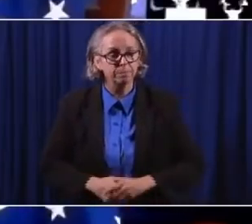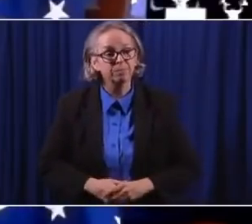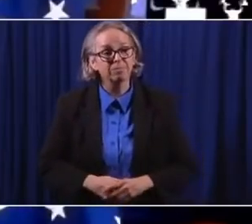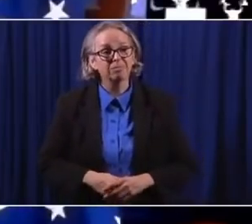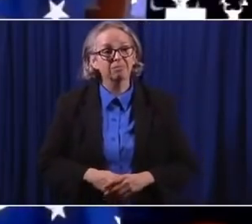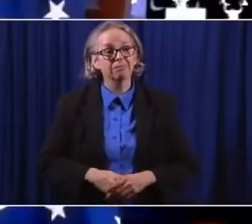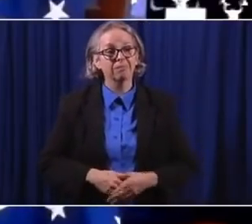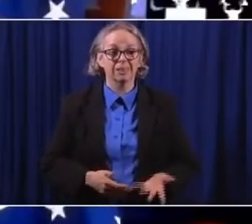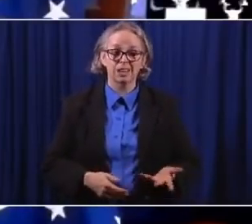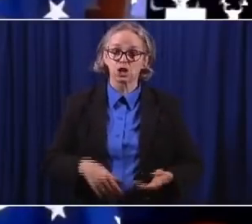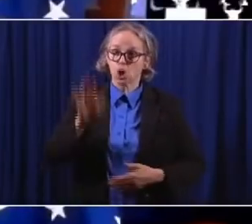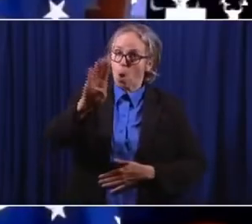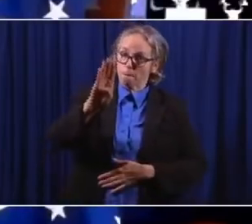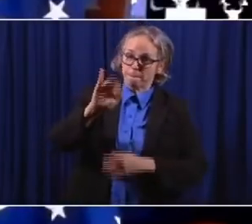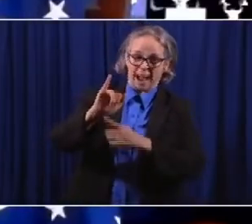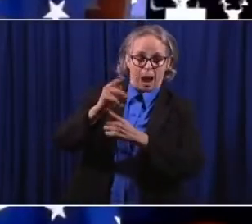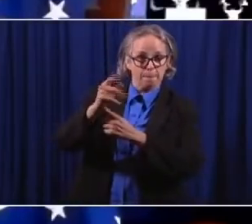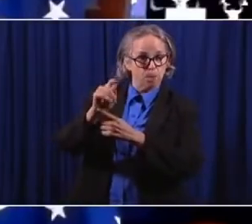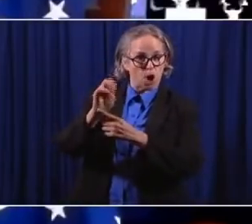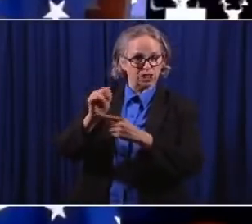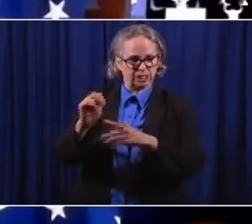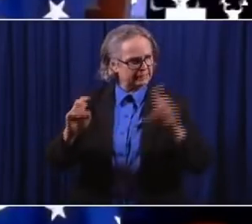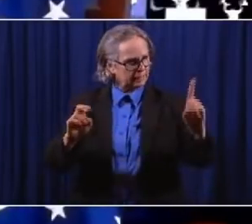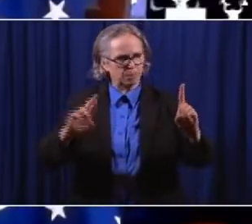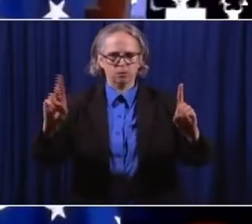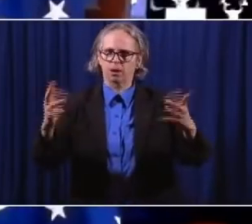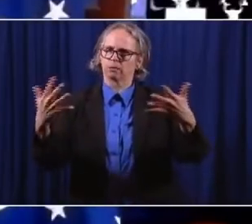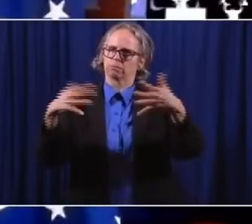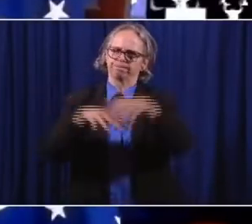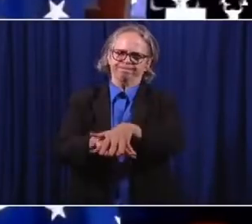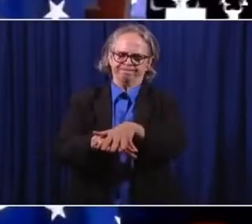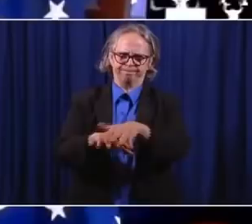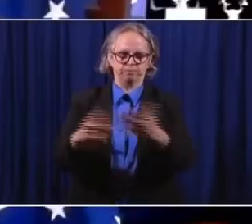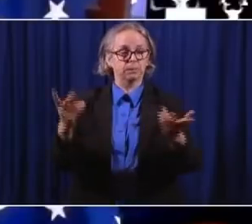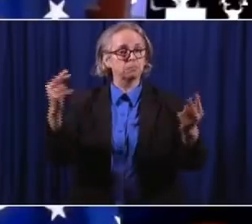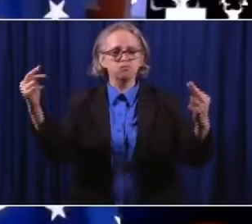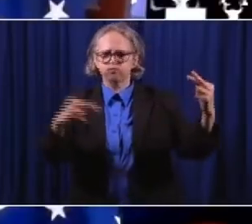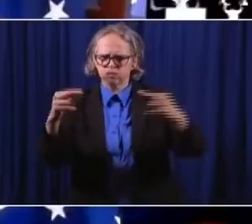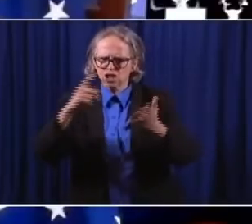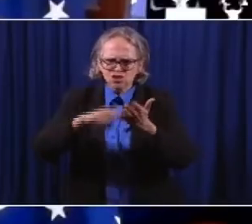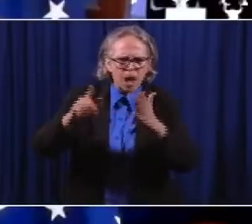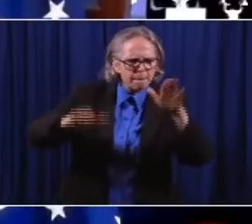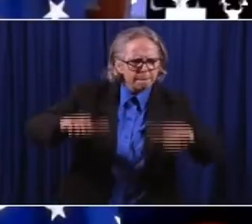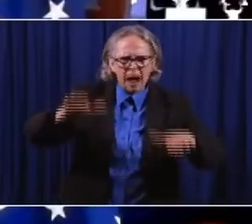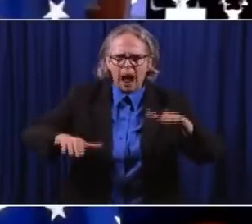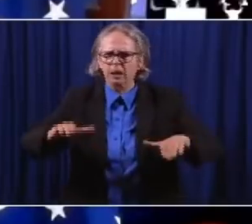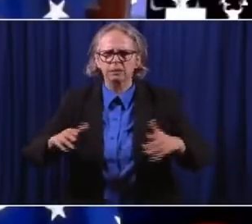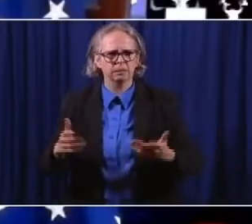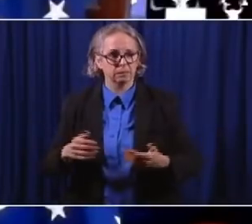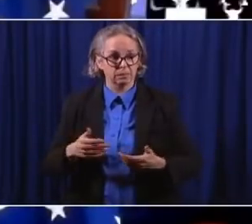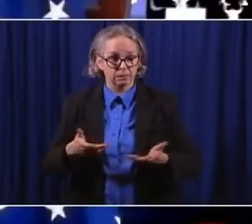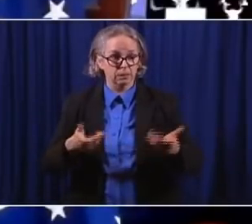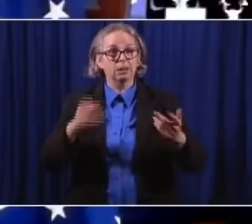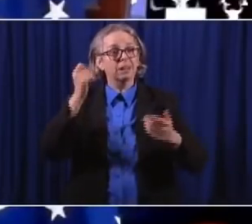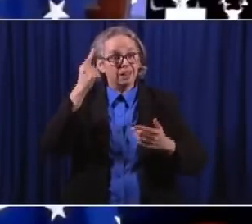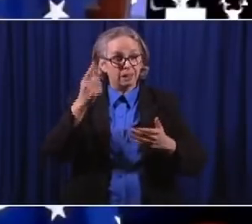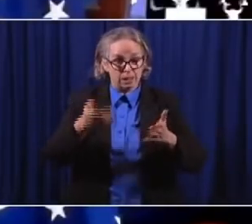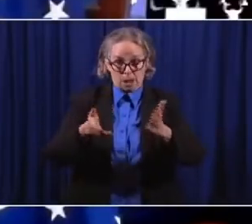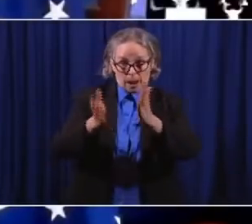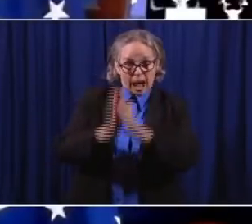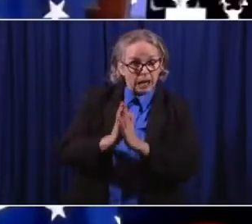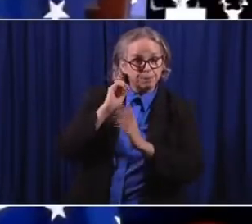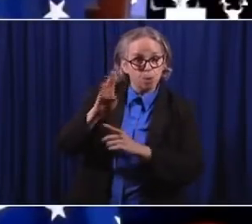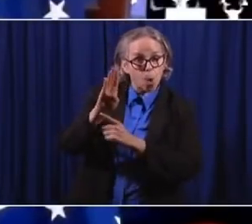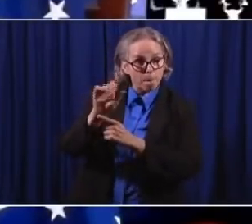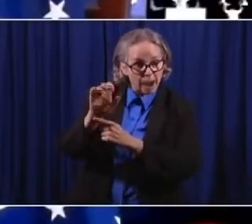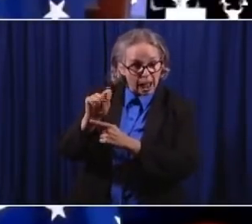bipartisan process. There are numerous checks and balances, both in requesting your ballot, receiving your ballot, and returning your